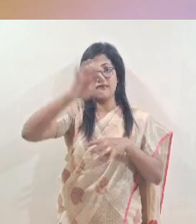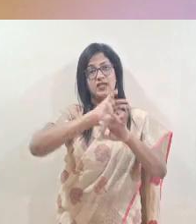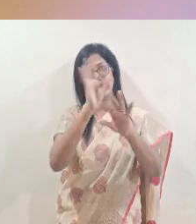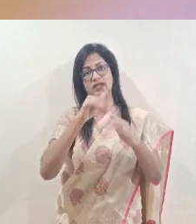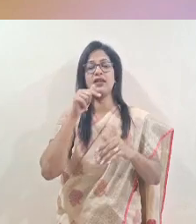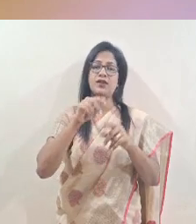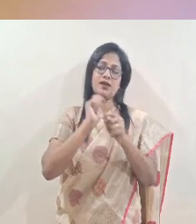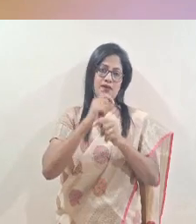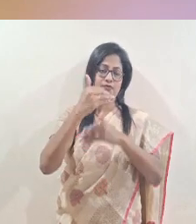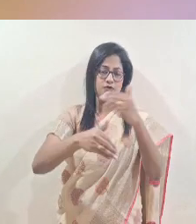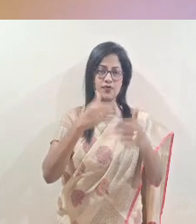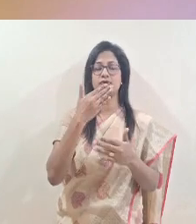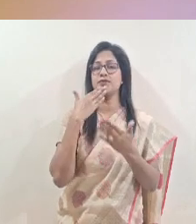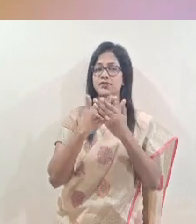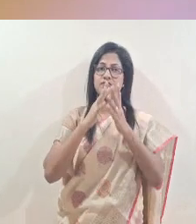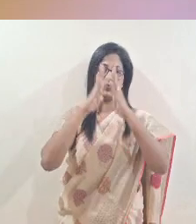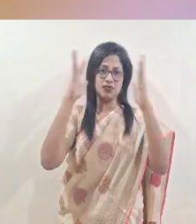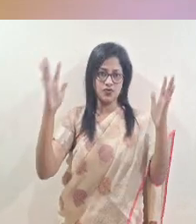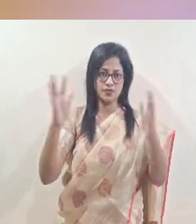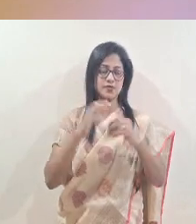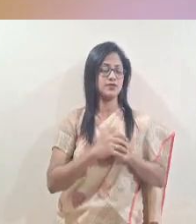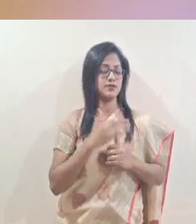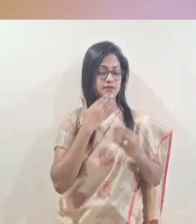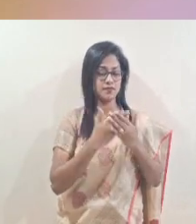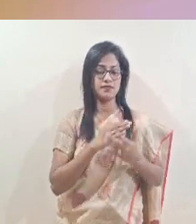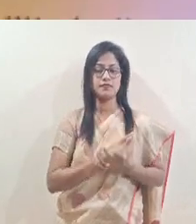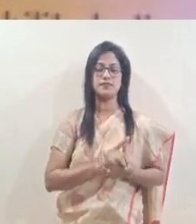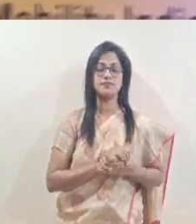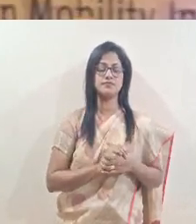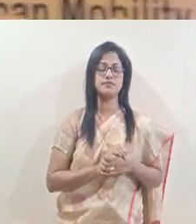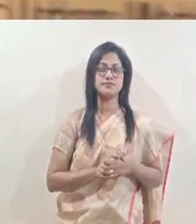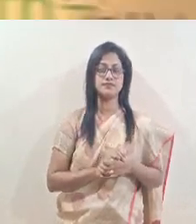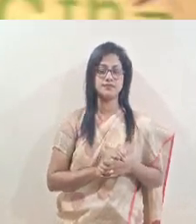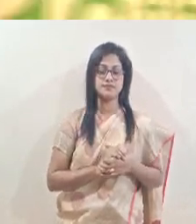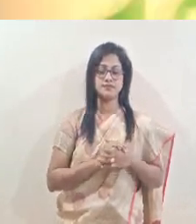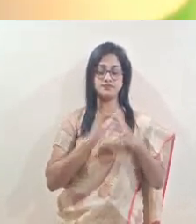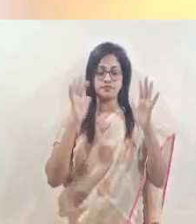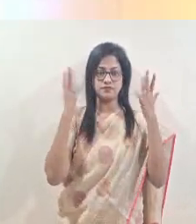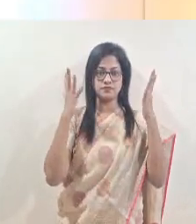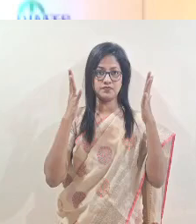already in progress. Thank you so much. Thank you so much.